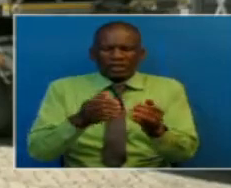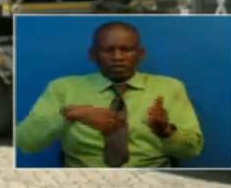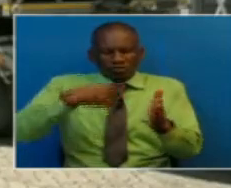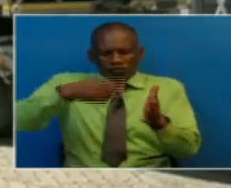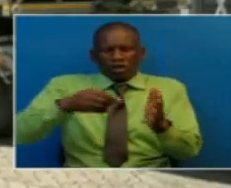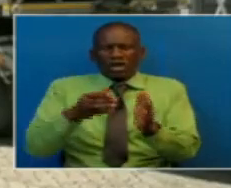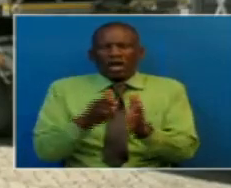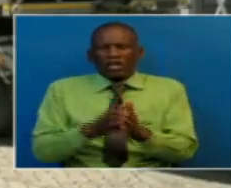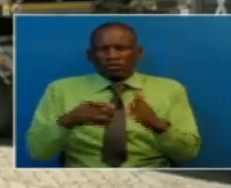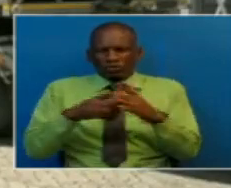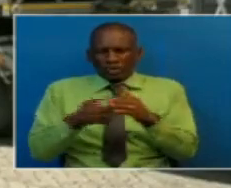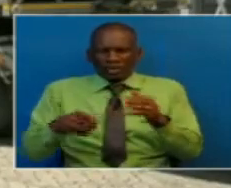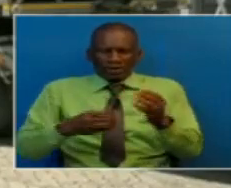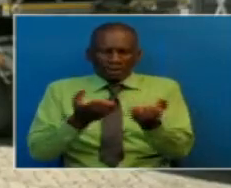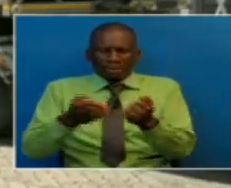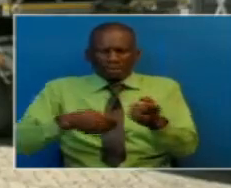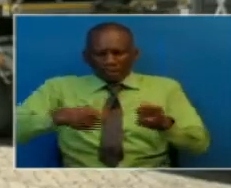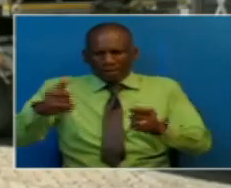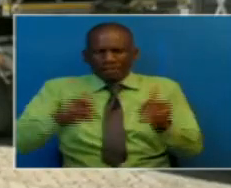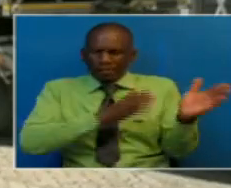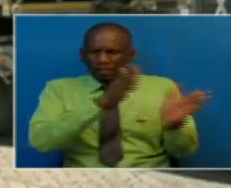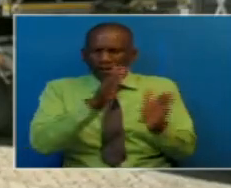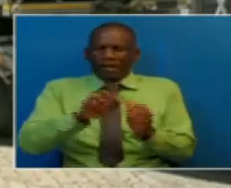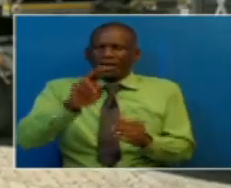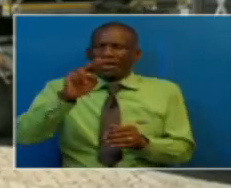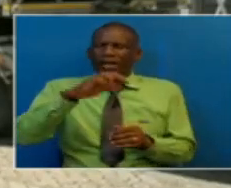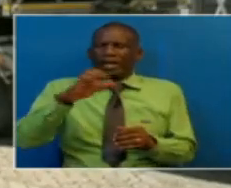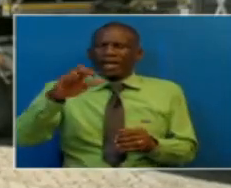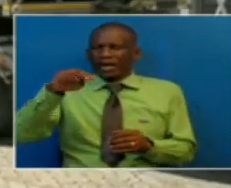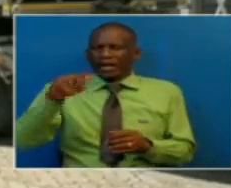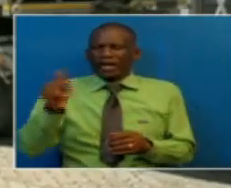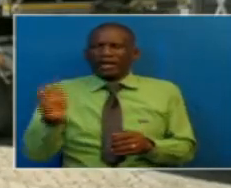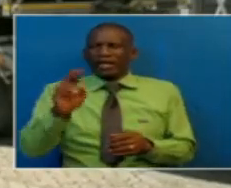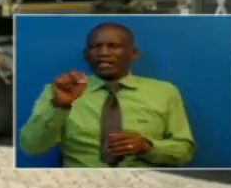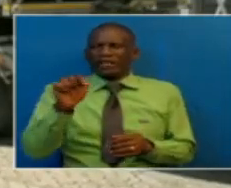on the payment plan. Bridget Ngana, NTV, Nakuru.